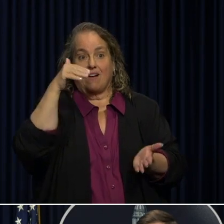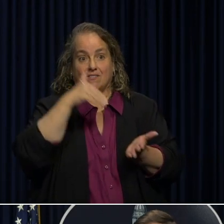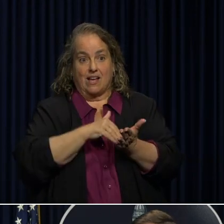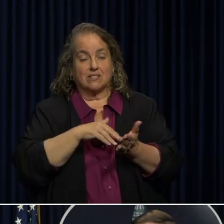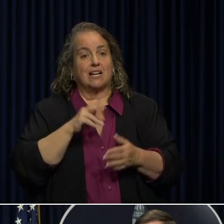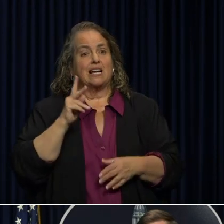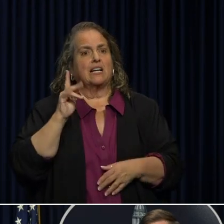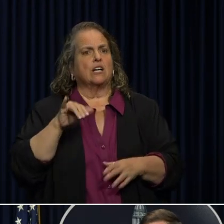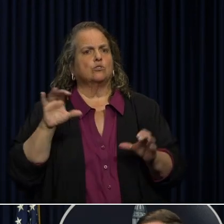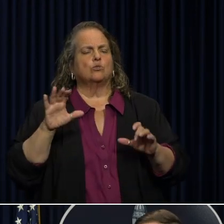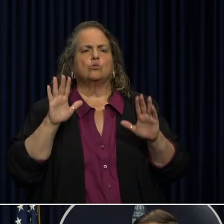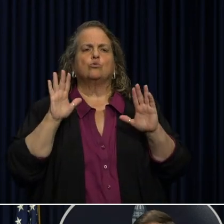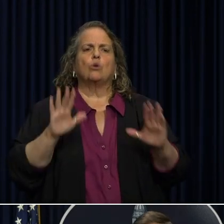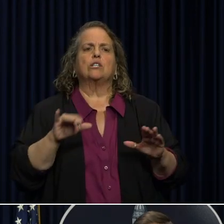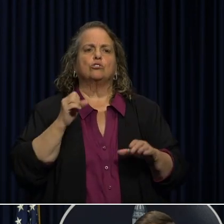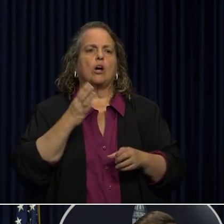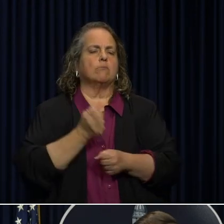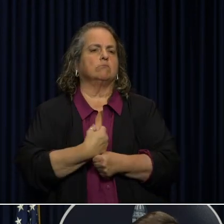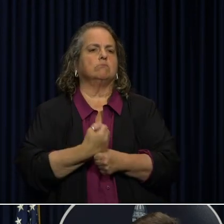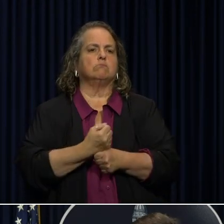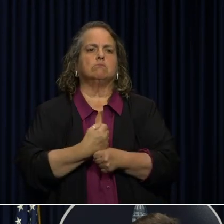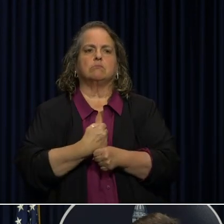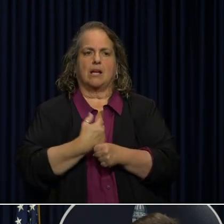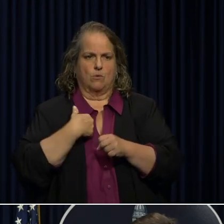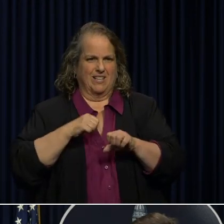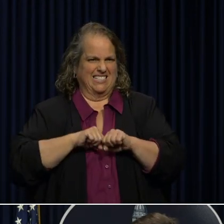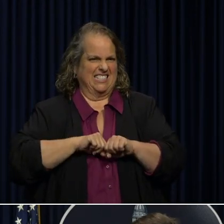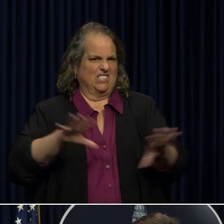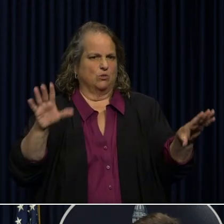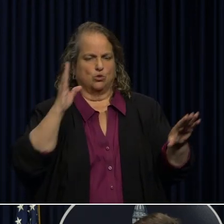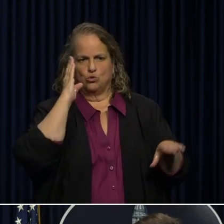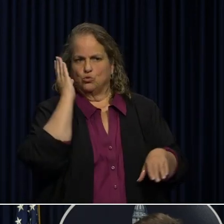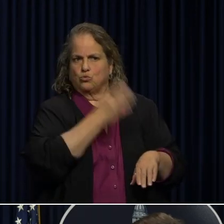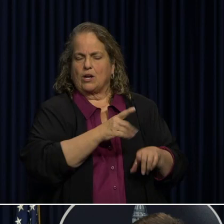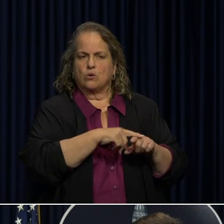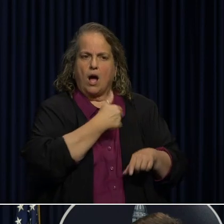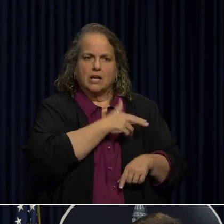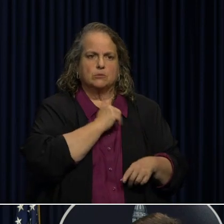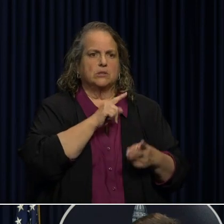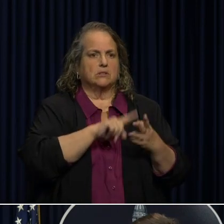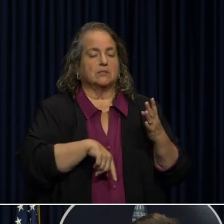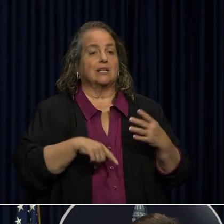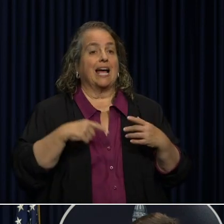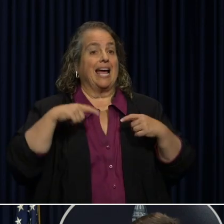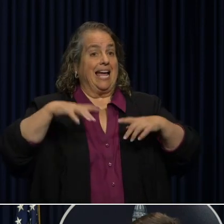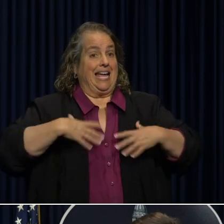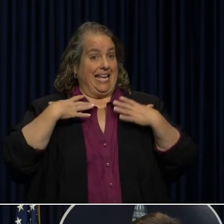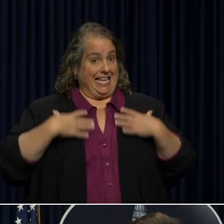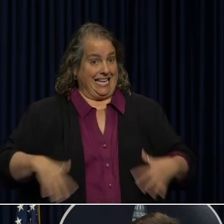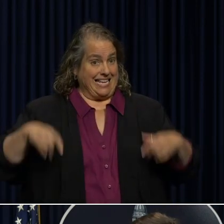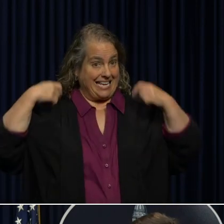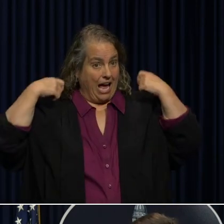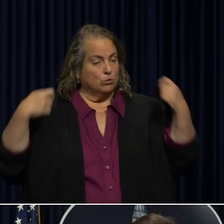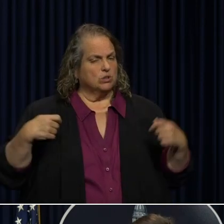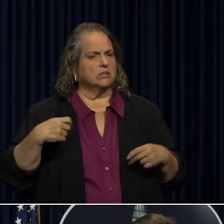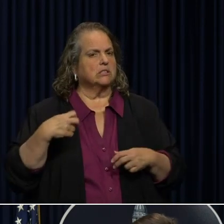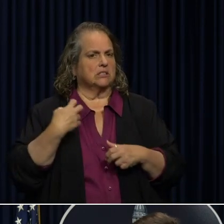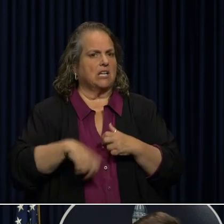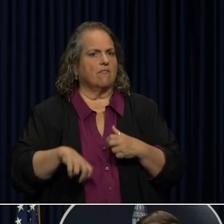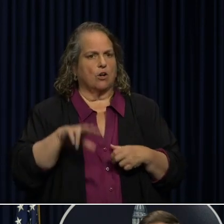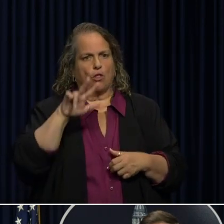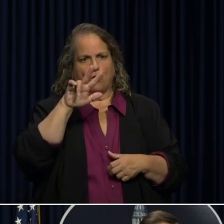of manufacturing these, and they're going directly out to the healthcare facilities. Gowns are tough, 37,000